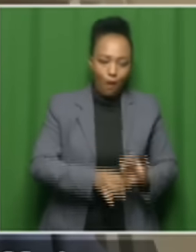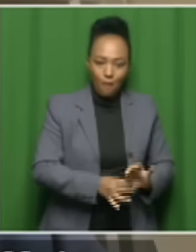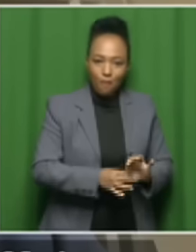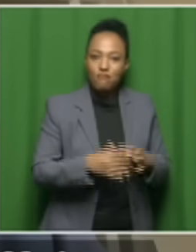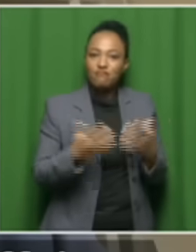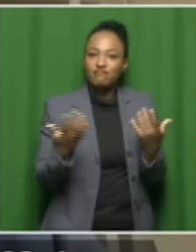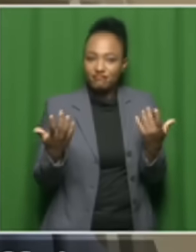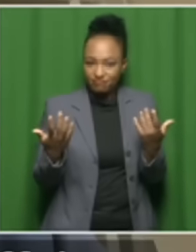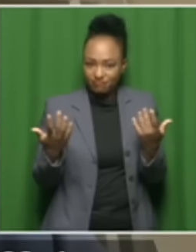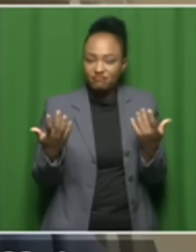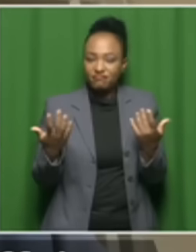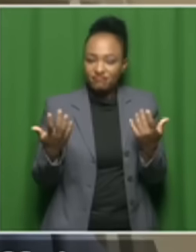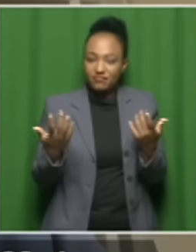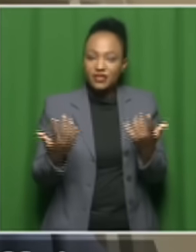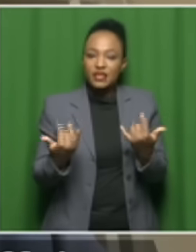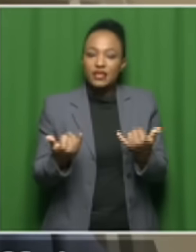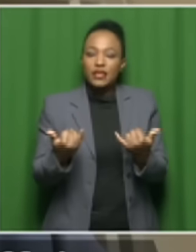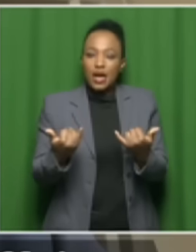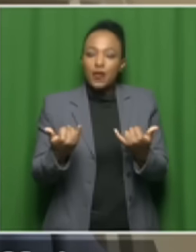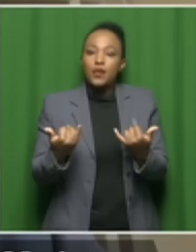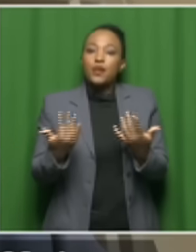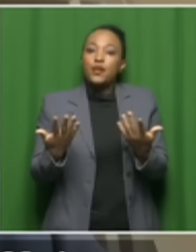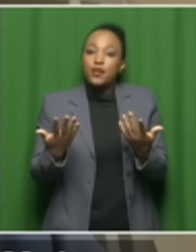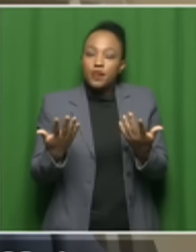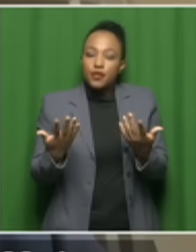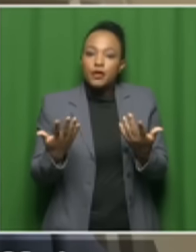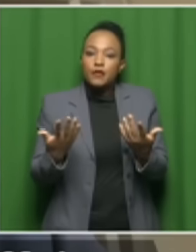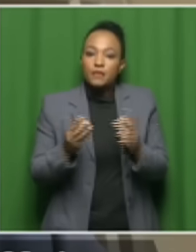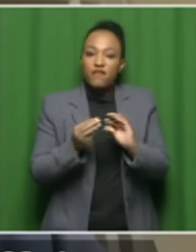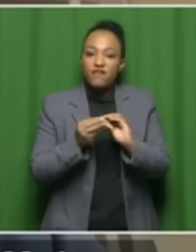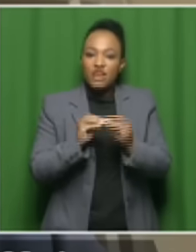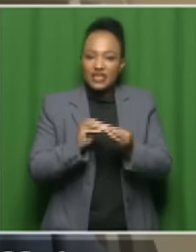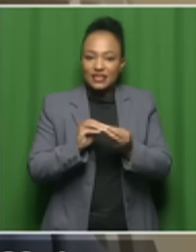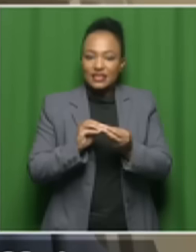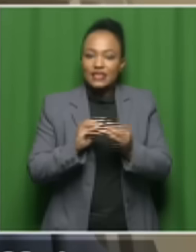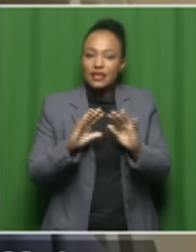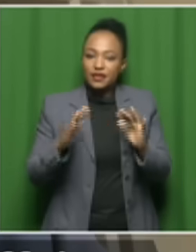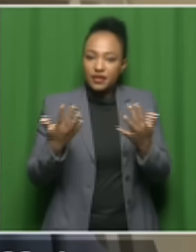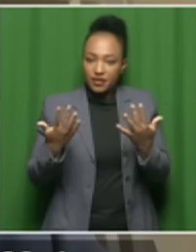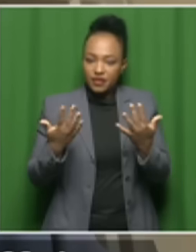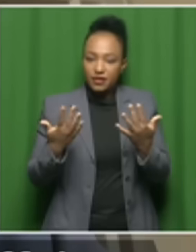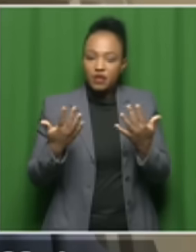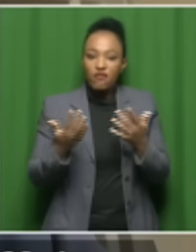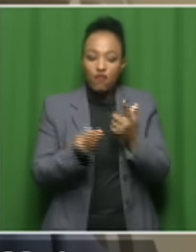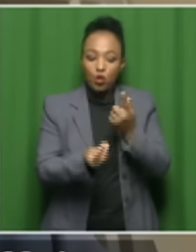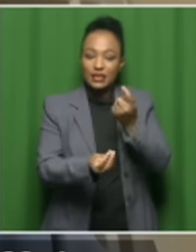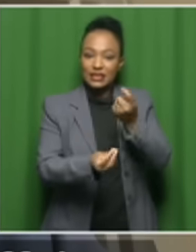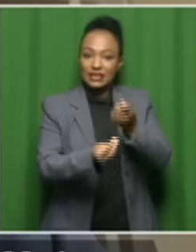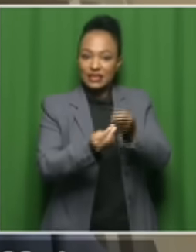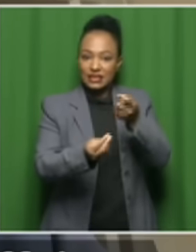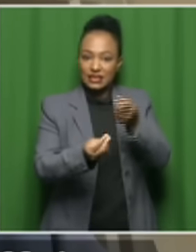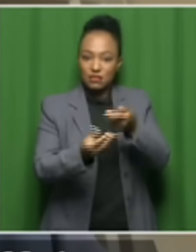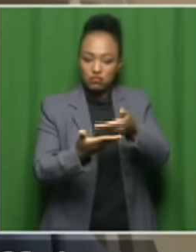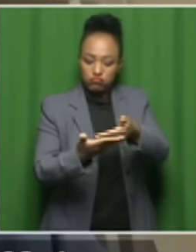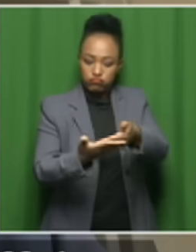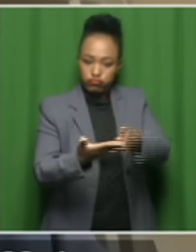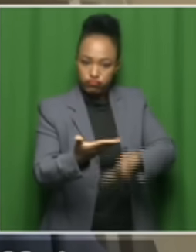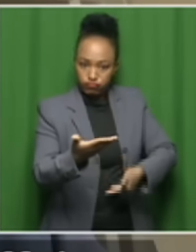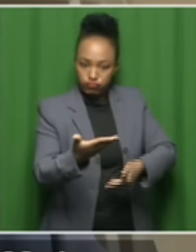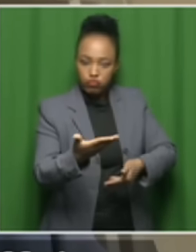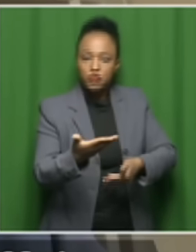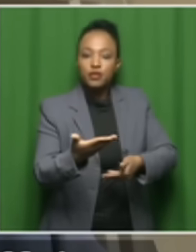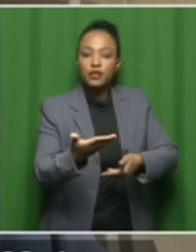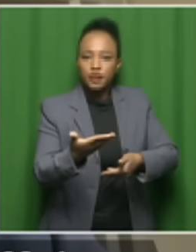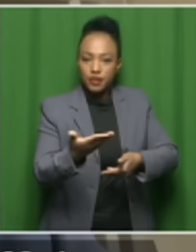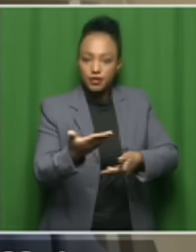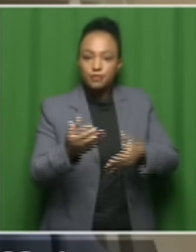the remedy they now have is under it was contained in that judgment, and it's